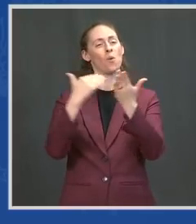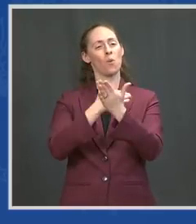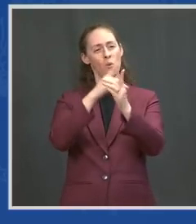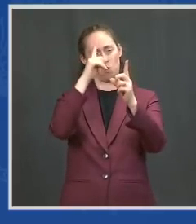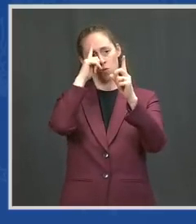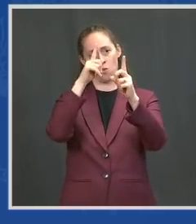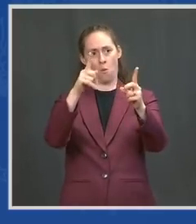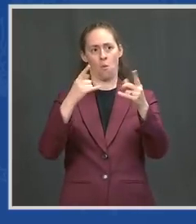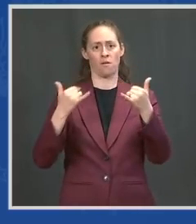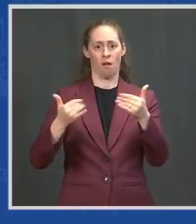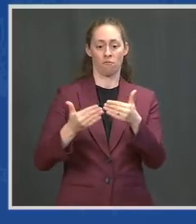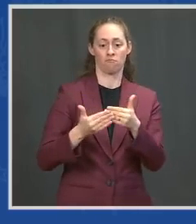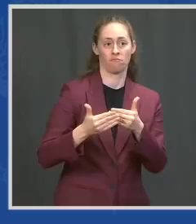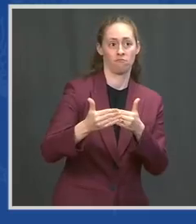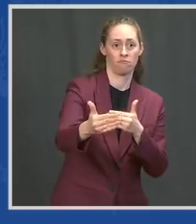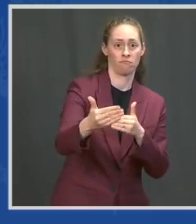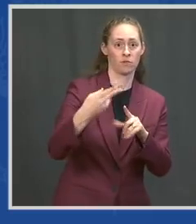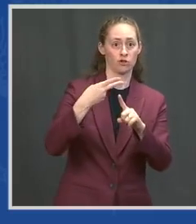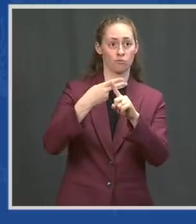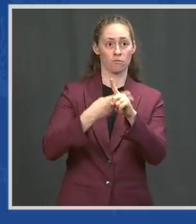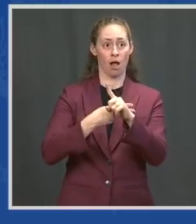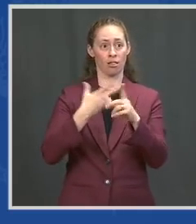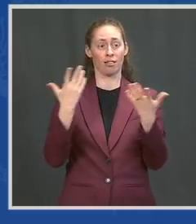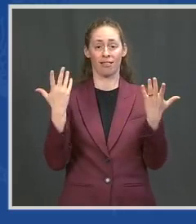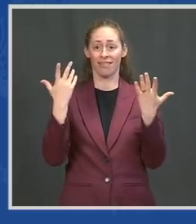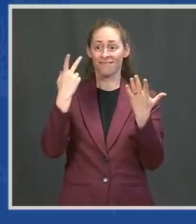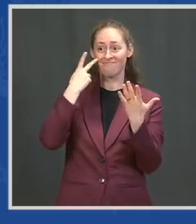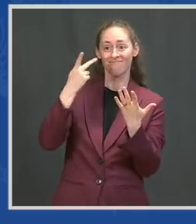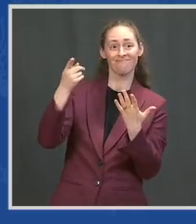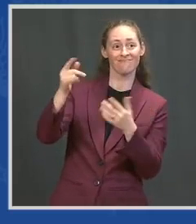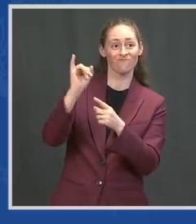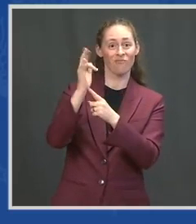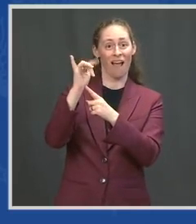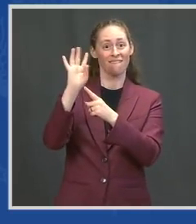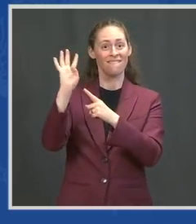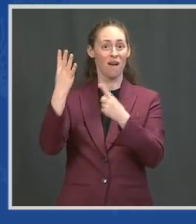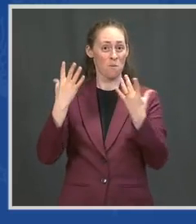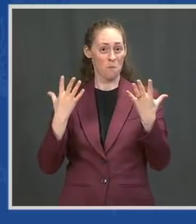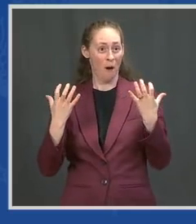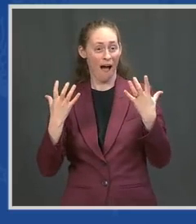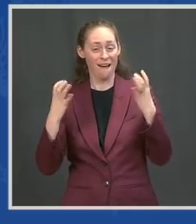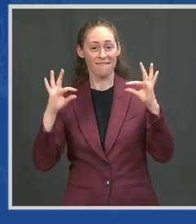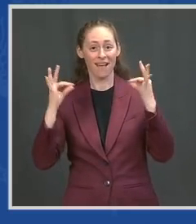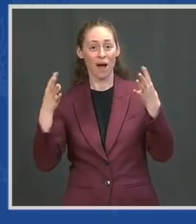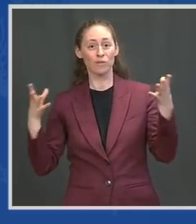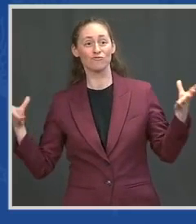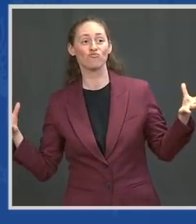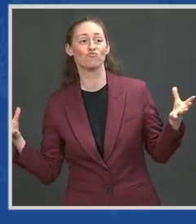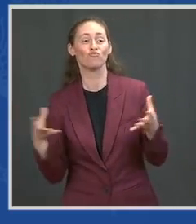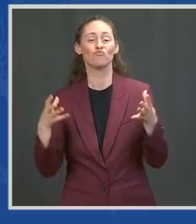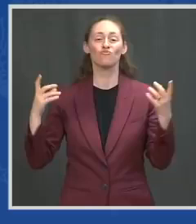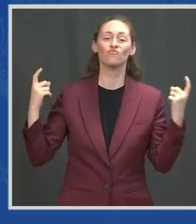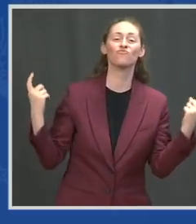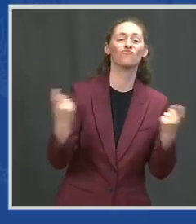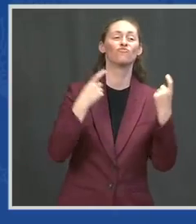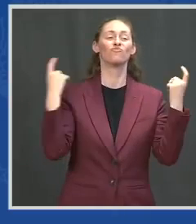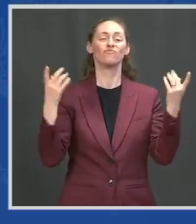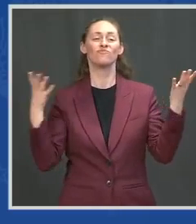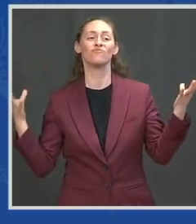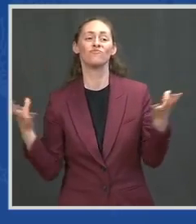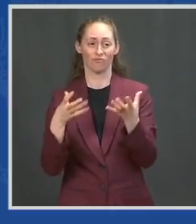across the country are going to celebrate the 4th of July. Our goal by July 4th is to have